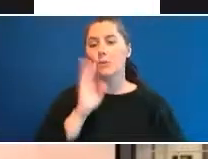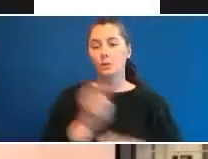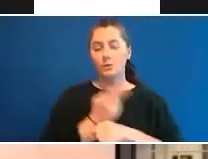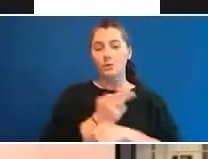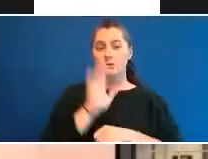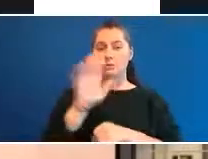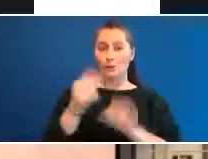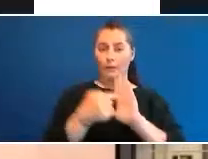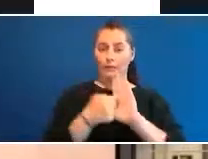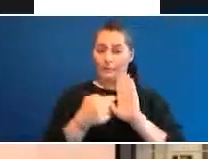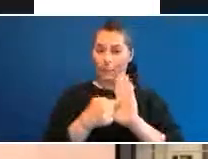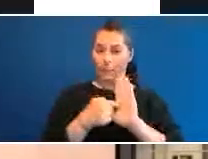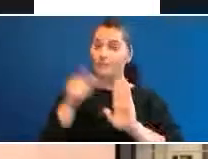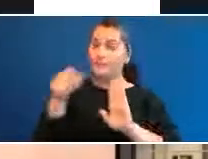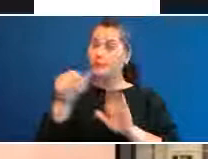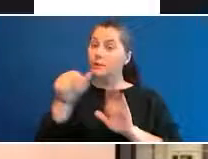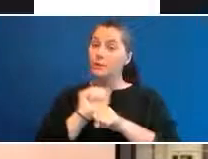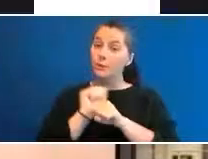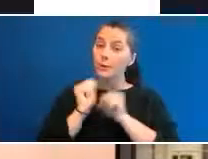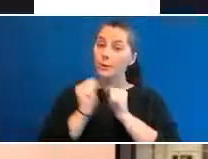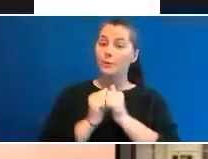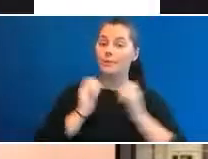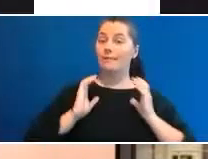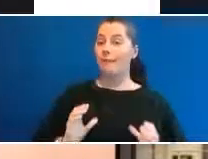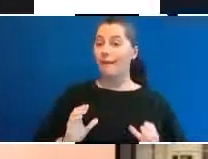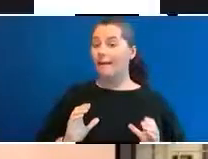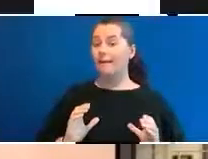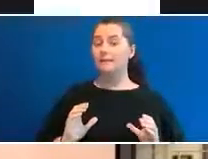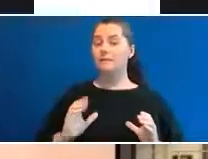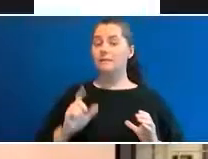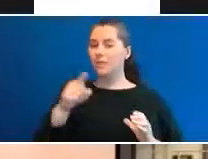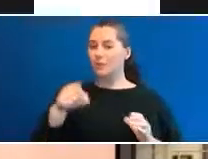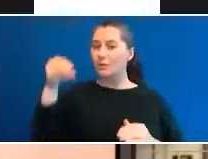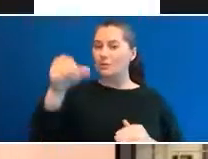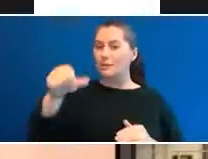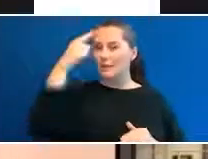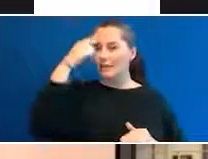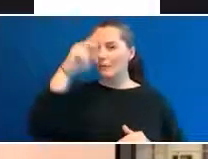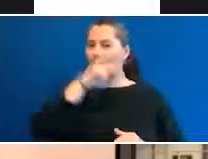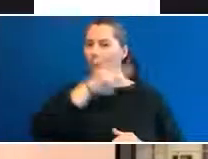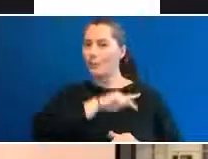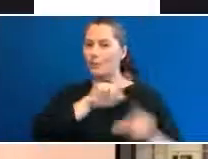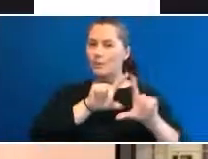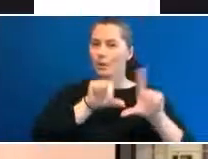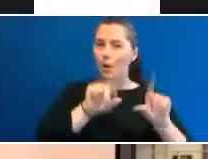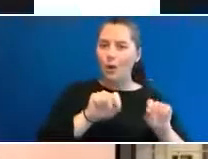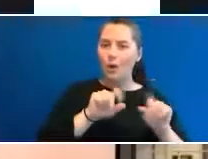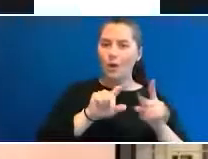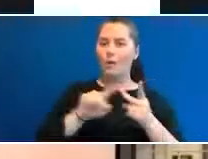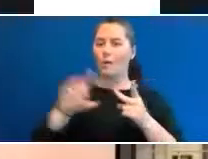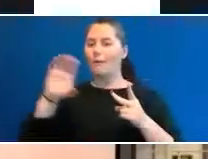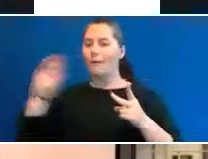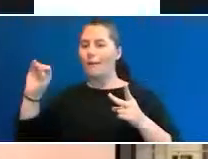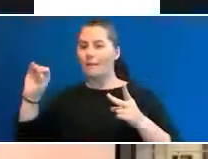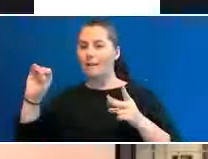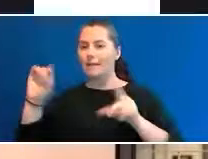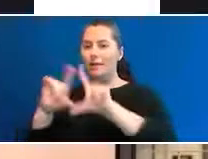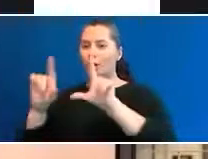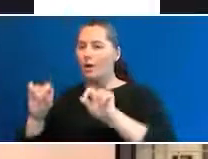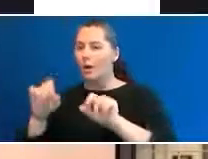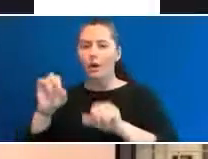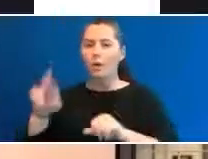you are working with clients or anything that way, are we spending on personal cards, corporate cards, or what's your expense process look like right